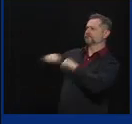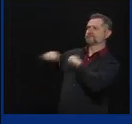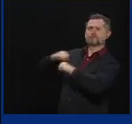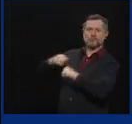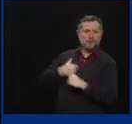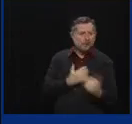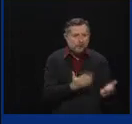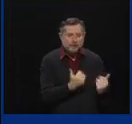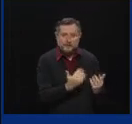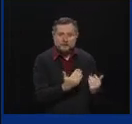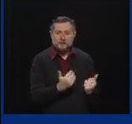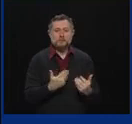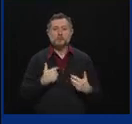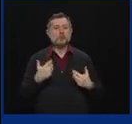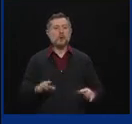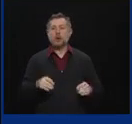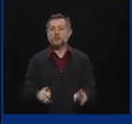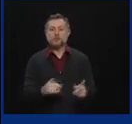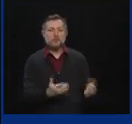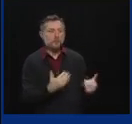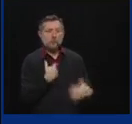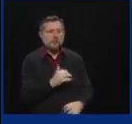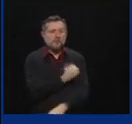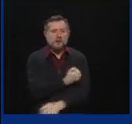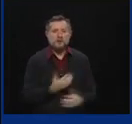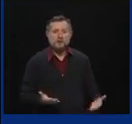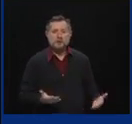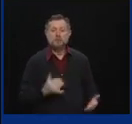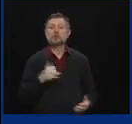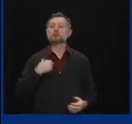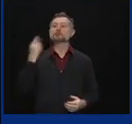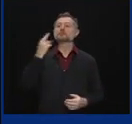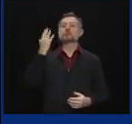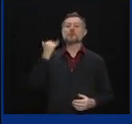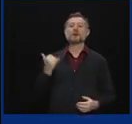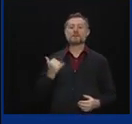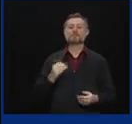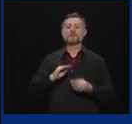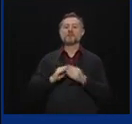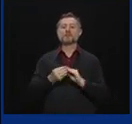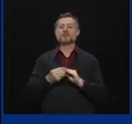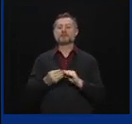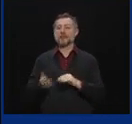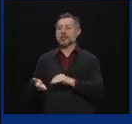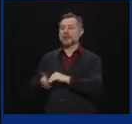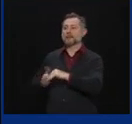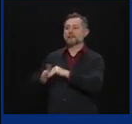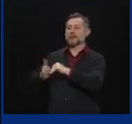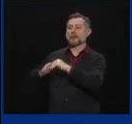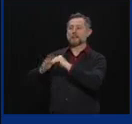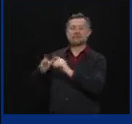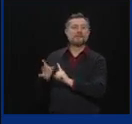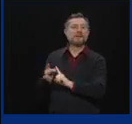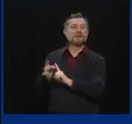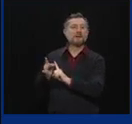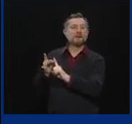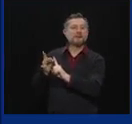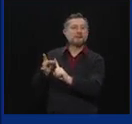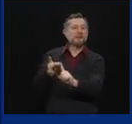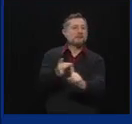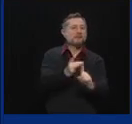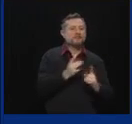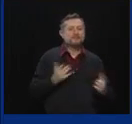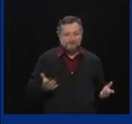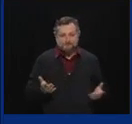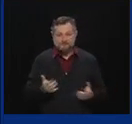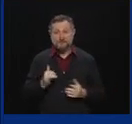this opportunity. They did not want to be vaccinated. That's why I believe we're having these numbers, we see these numbers here today. When you look at the